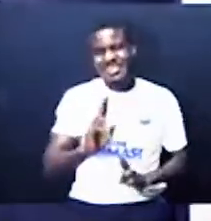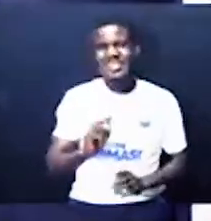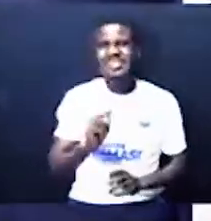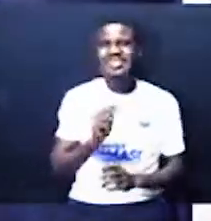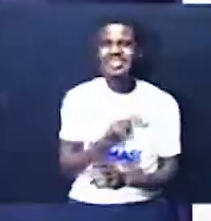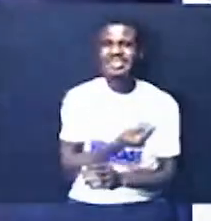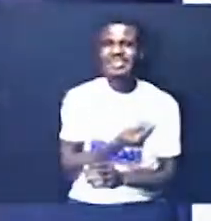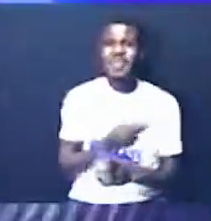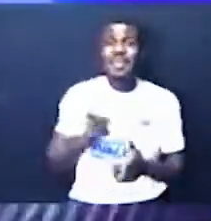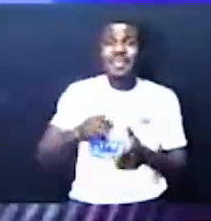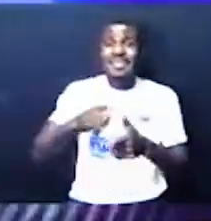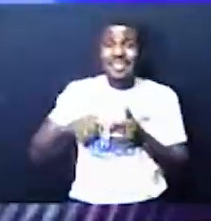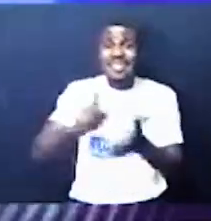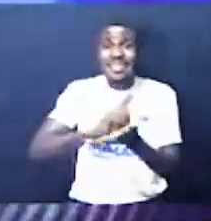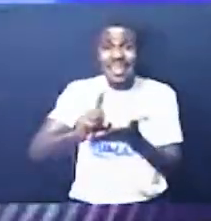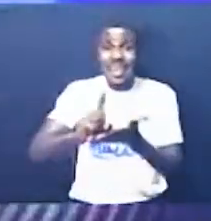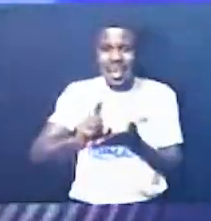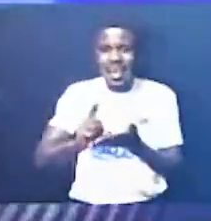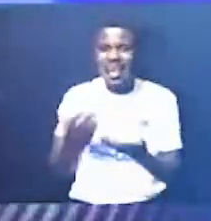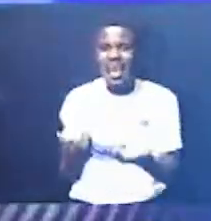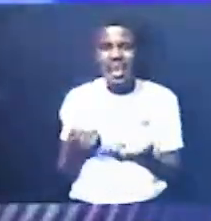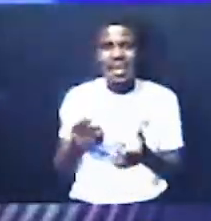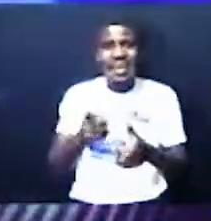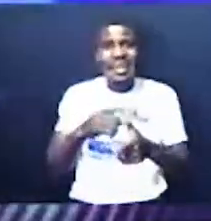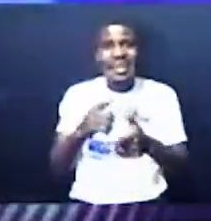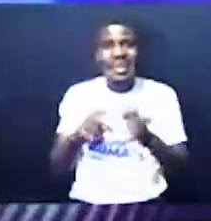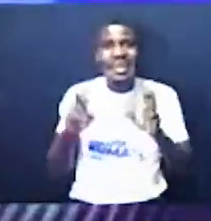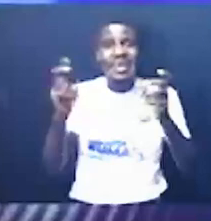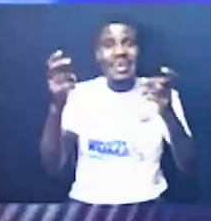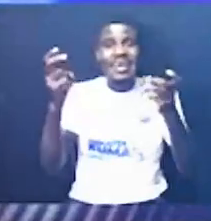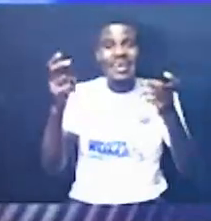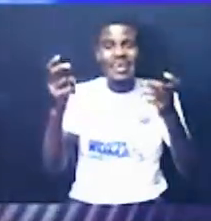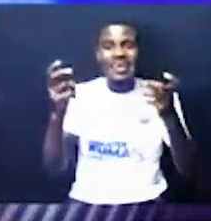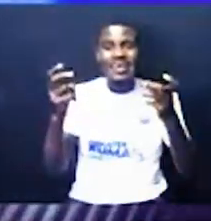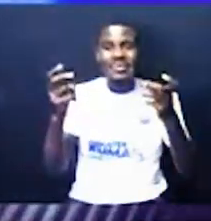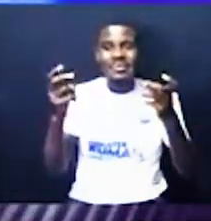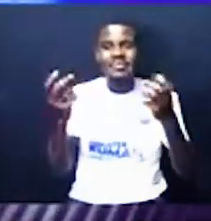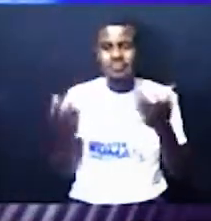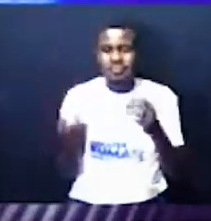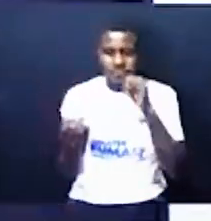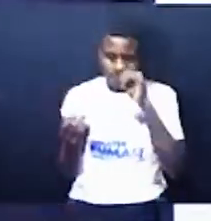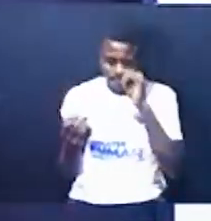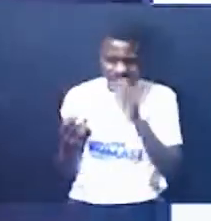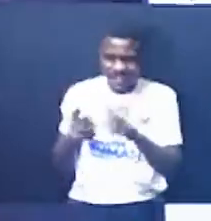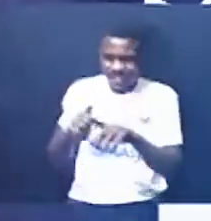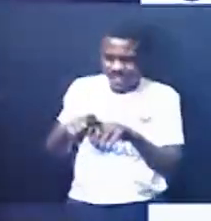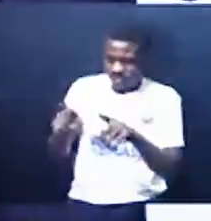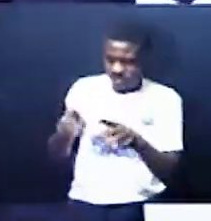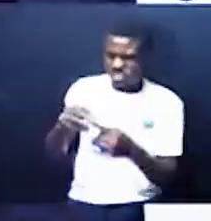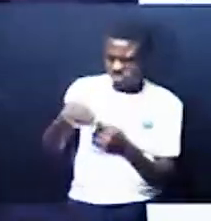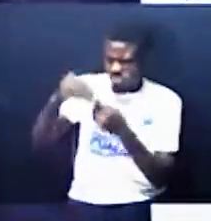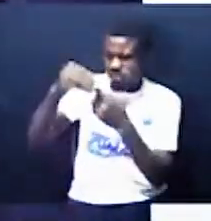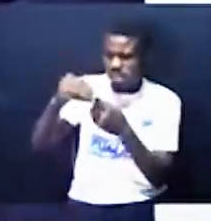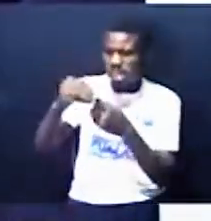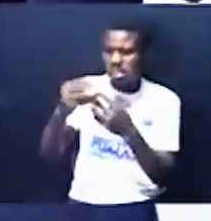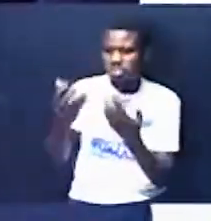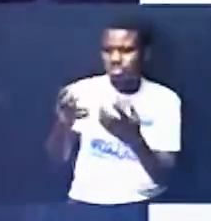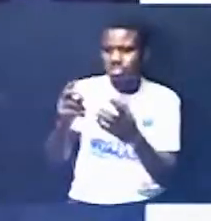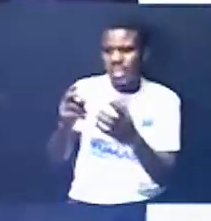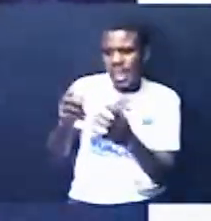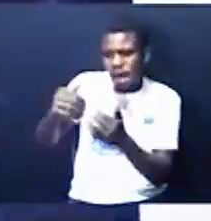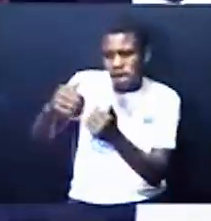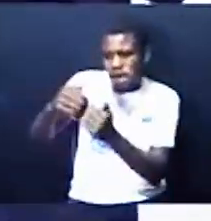Now next week we'll be entering into a very important segment of the teaching on the bitterness.